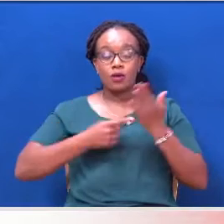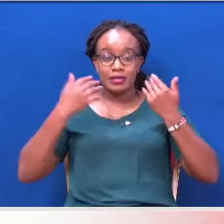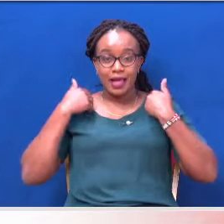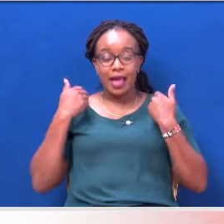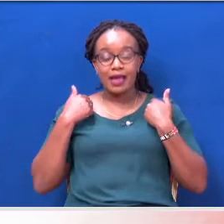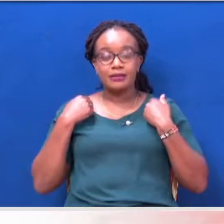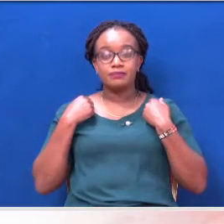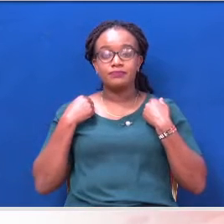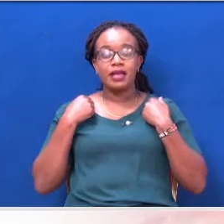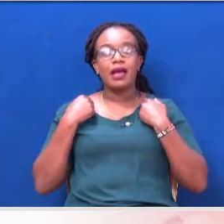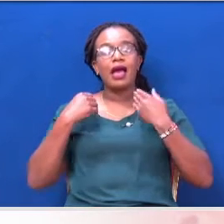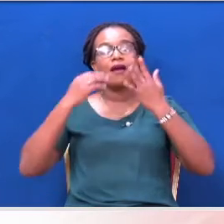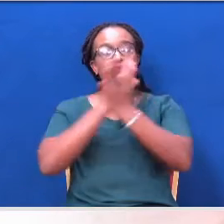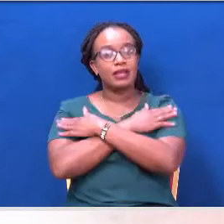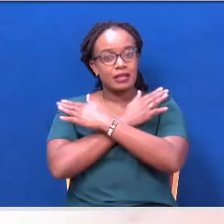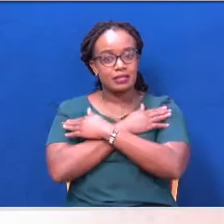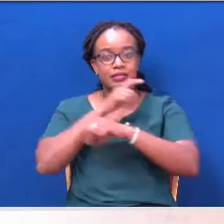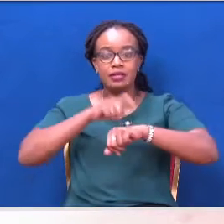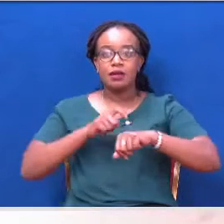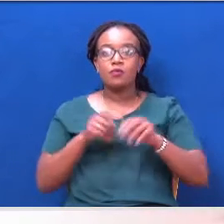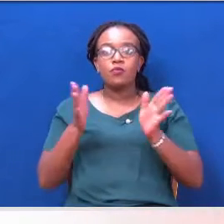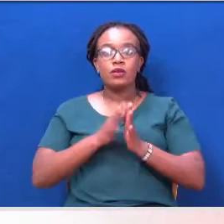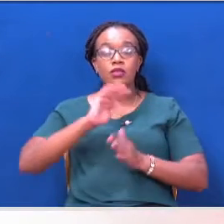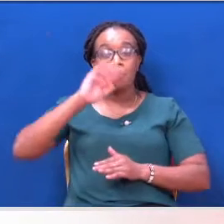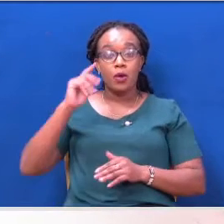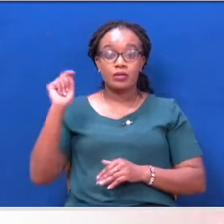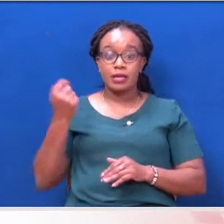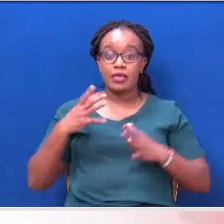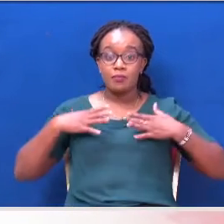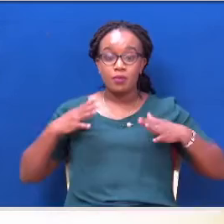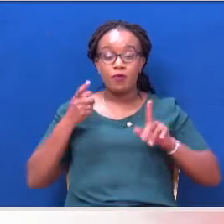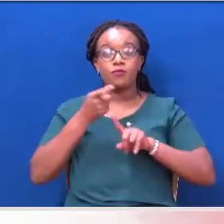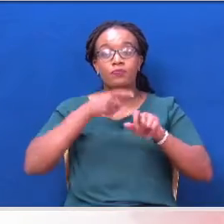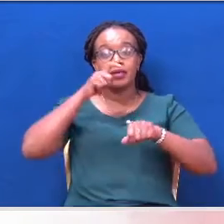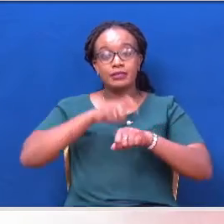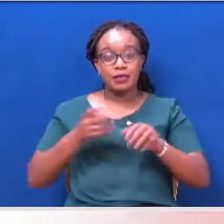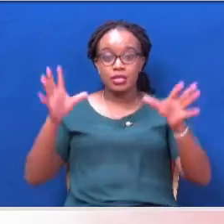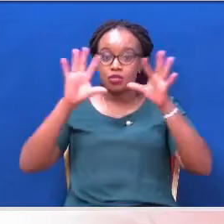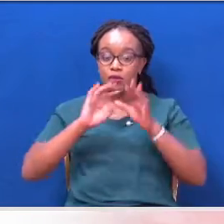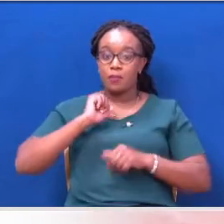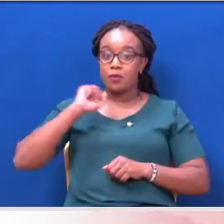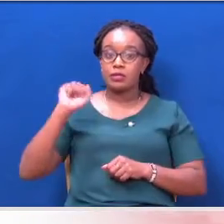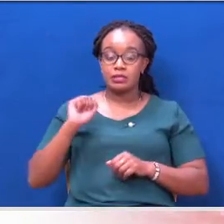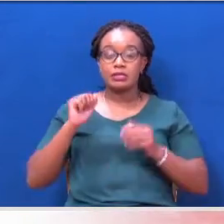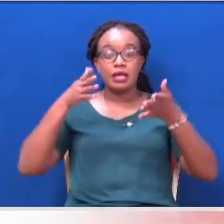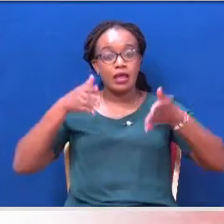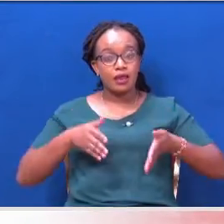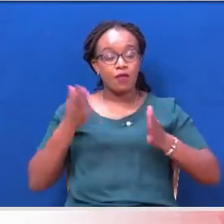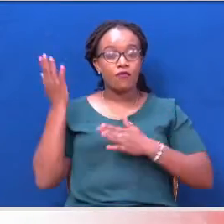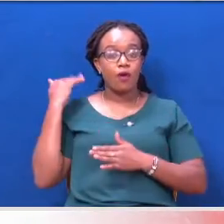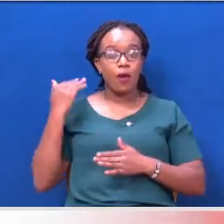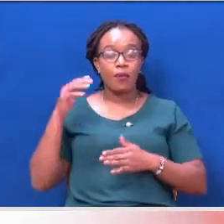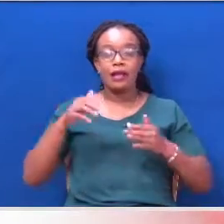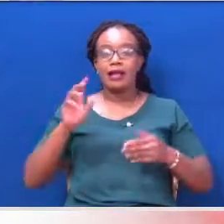a long-standing friendly ties with the Mount Kenya people since he joined politics. Now, according to former Gatanga